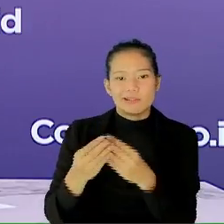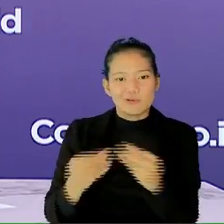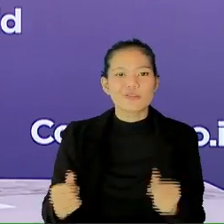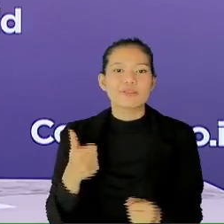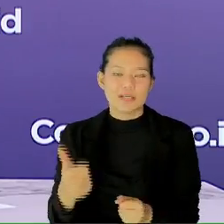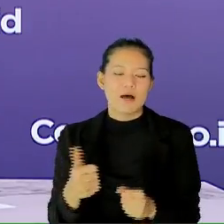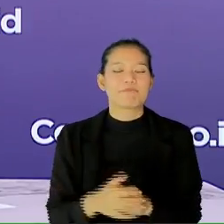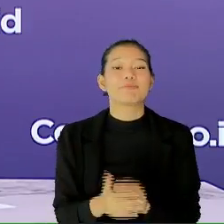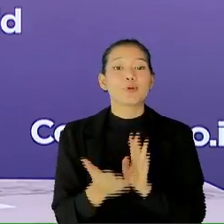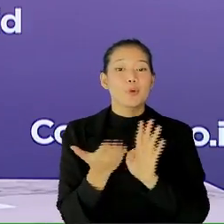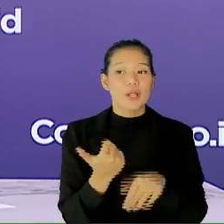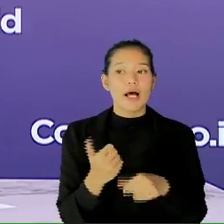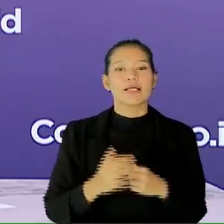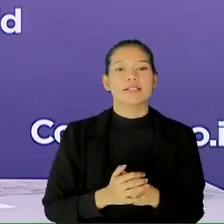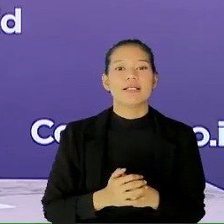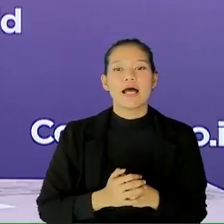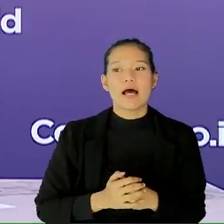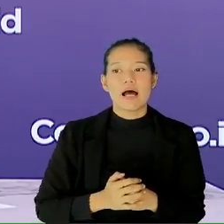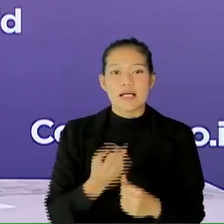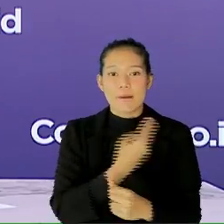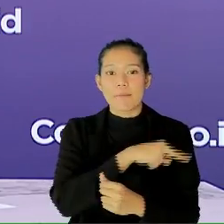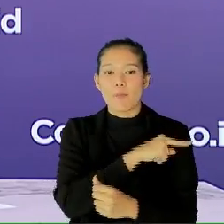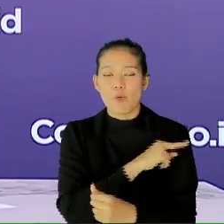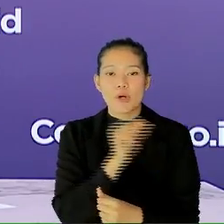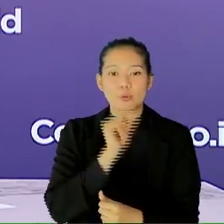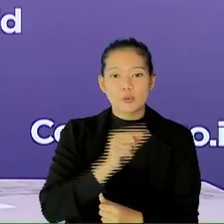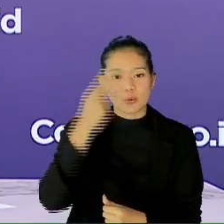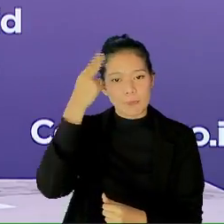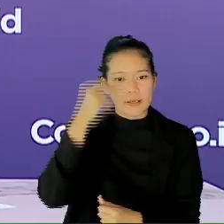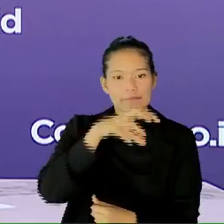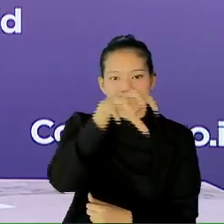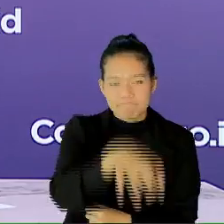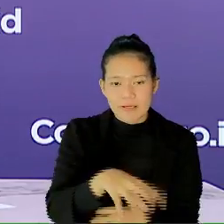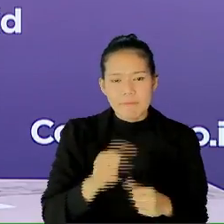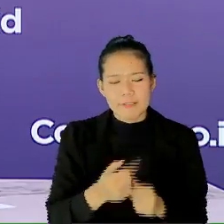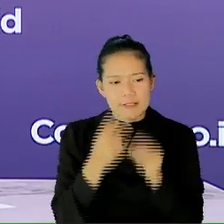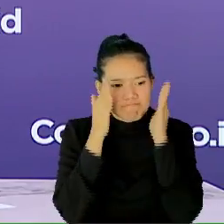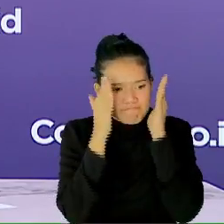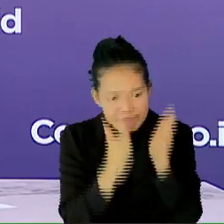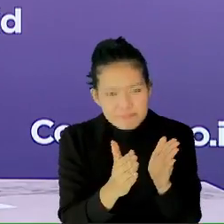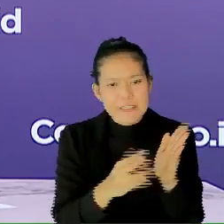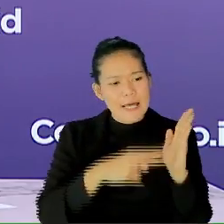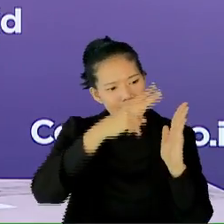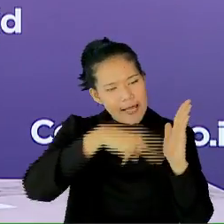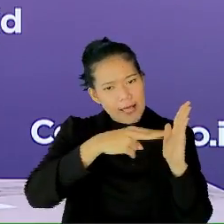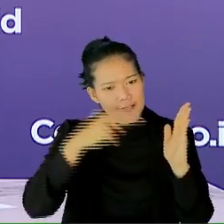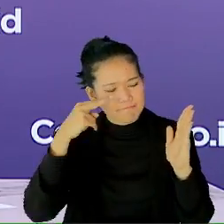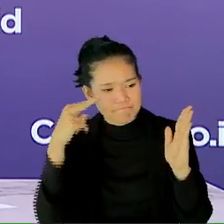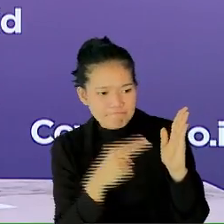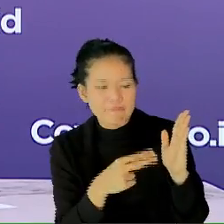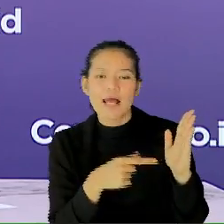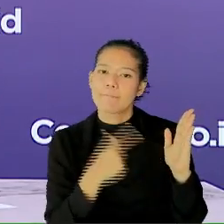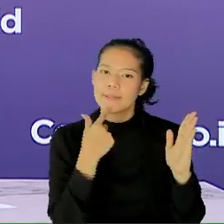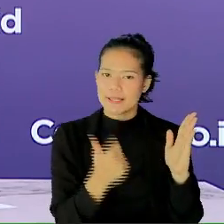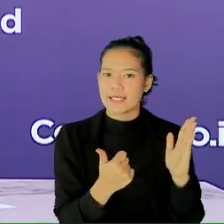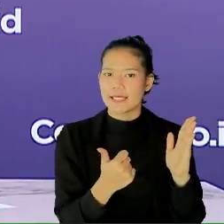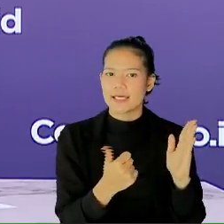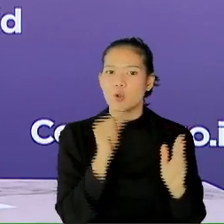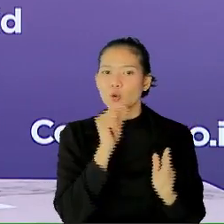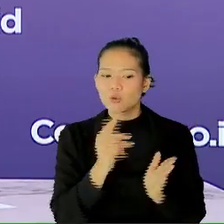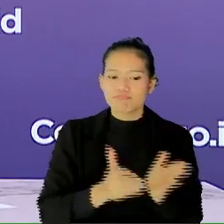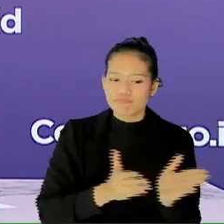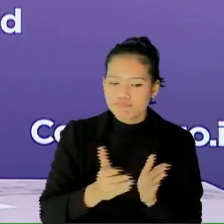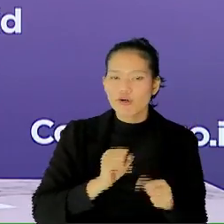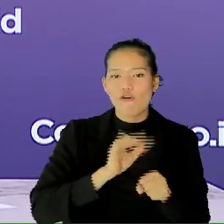Once again, the ability of local governments to read and understand the data is crucial in regional COVID-19